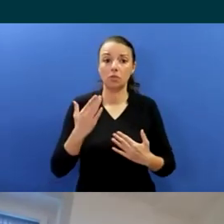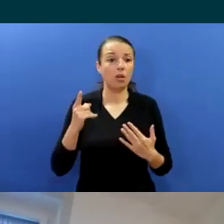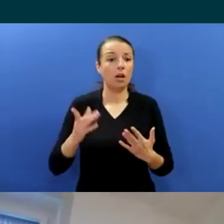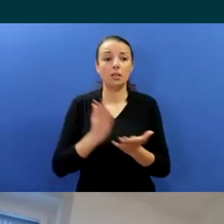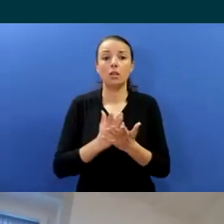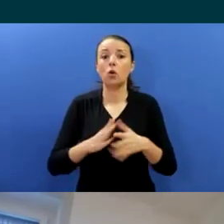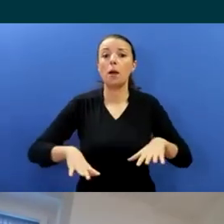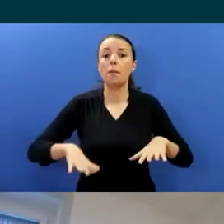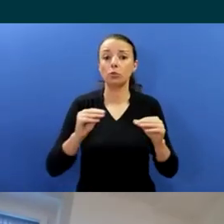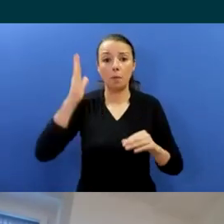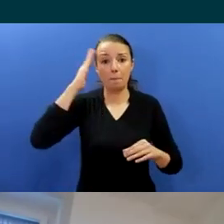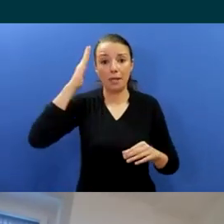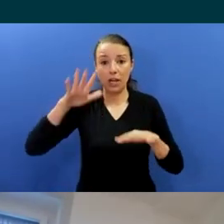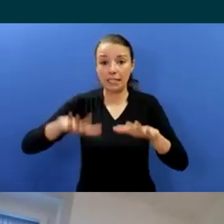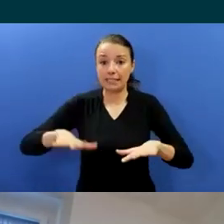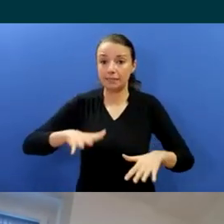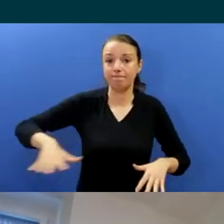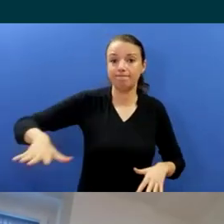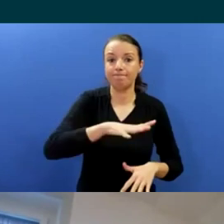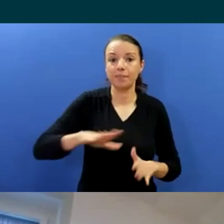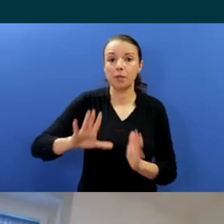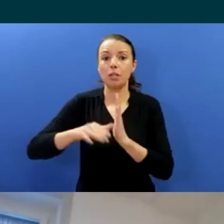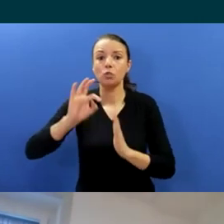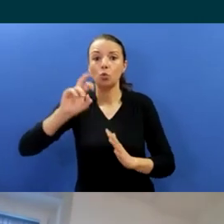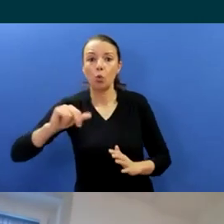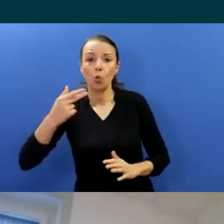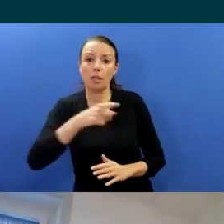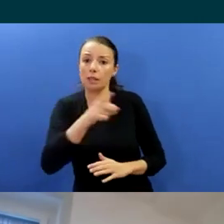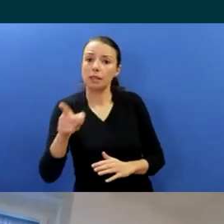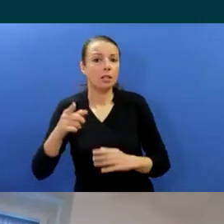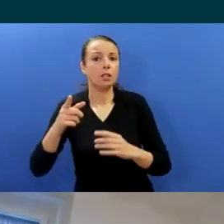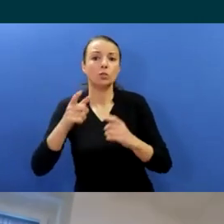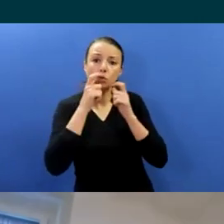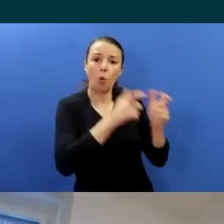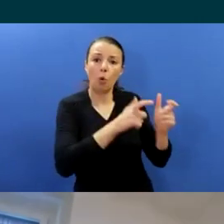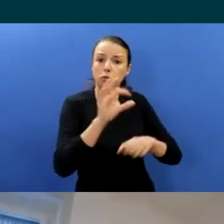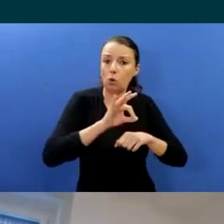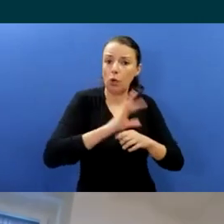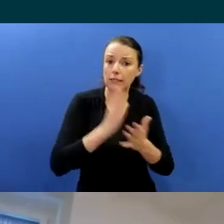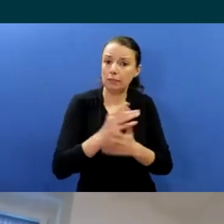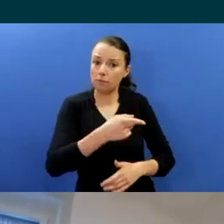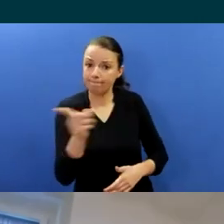to hand in projects, to submit projects. And then there were ideas coming from